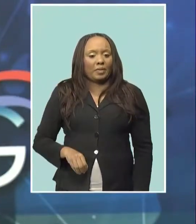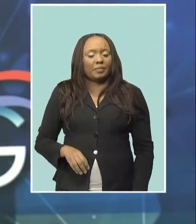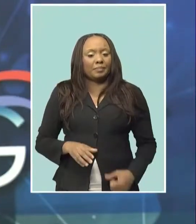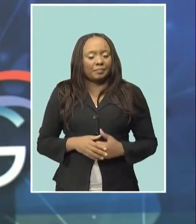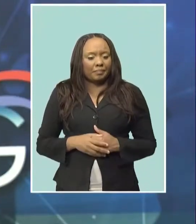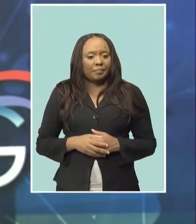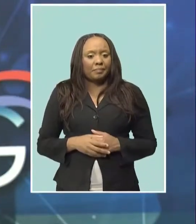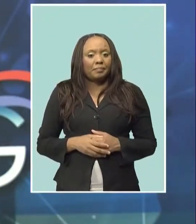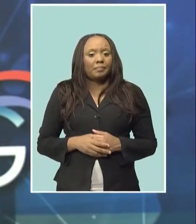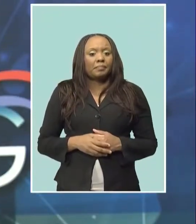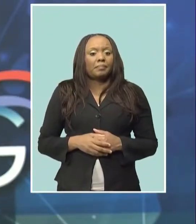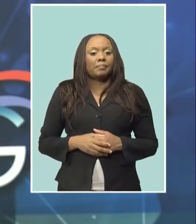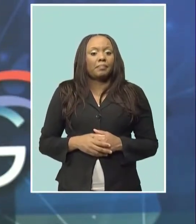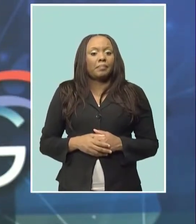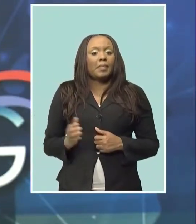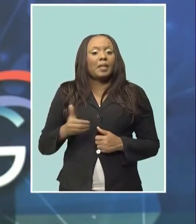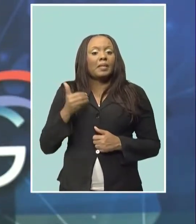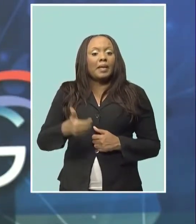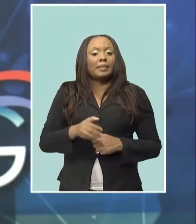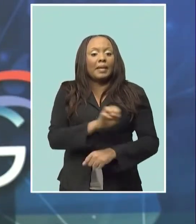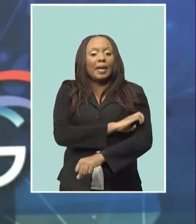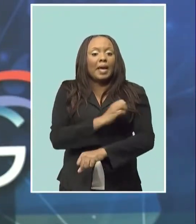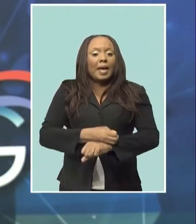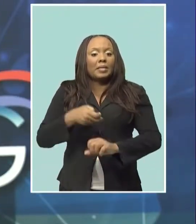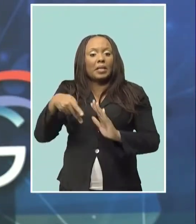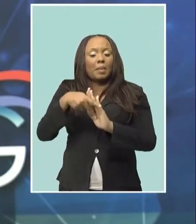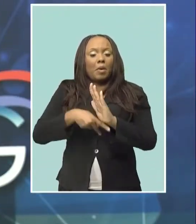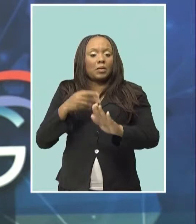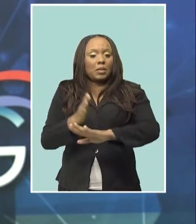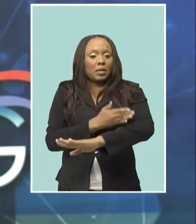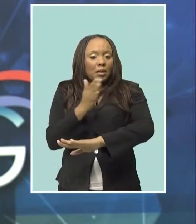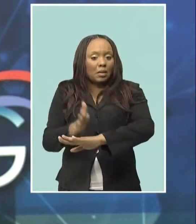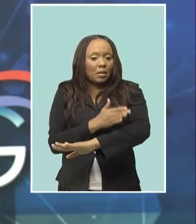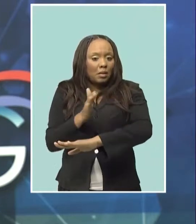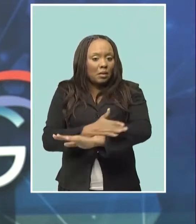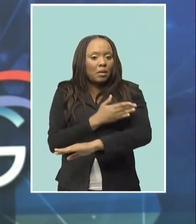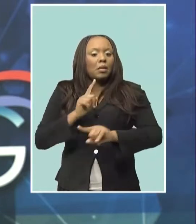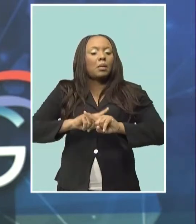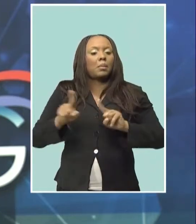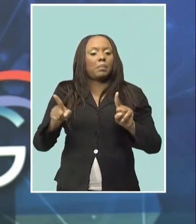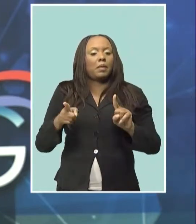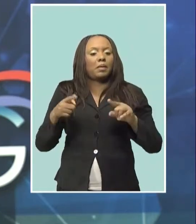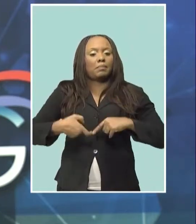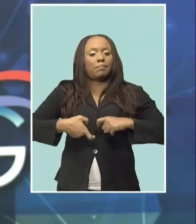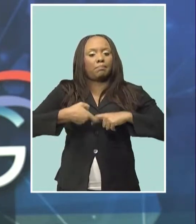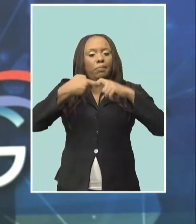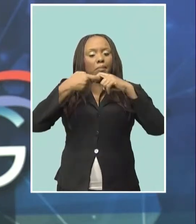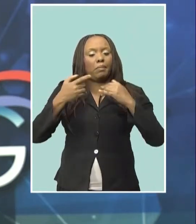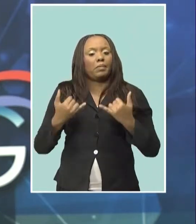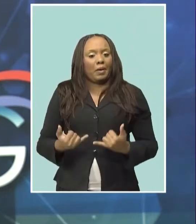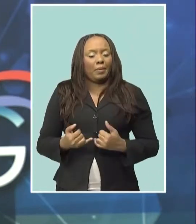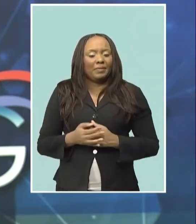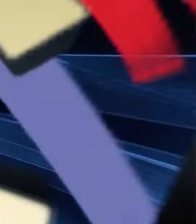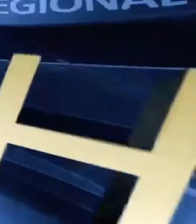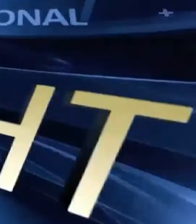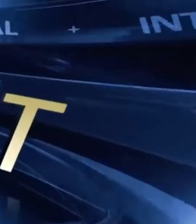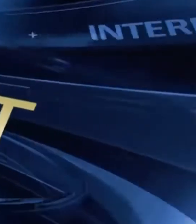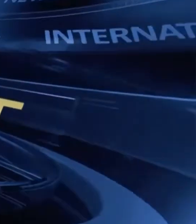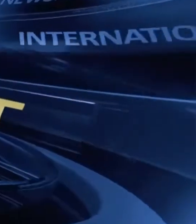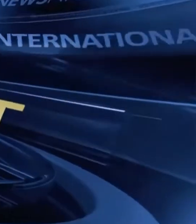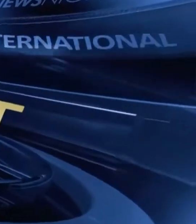We'll take a break here, but coming up, Barbados moves to upgrade the local energy policy to an energy investment policy.